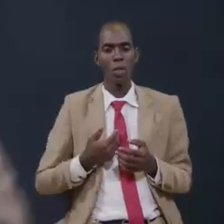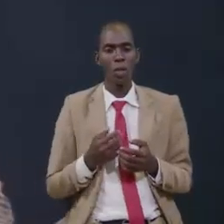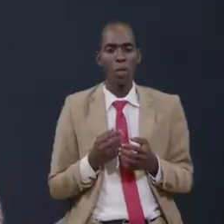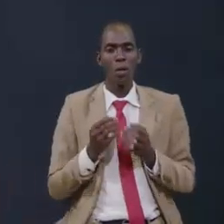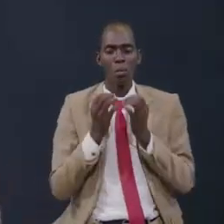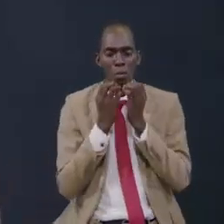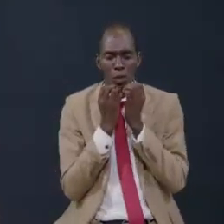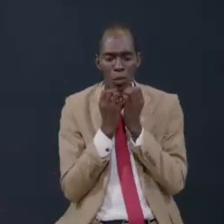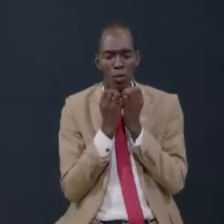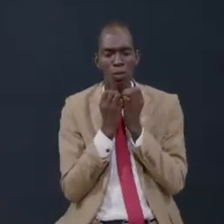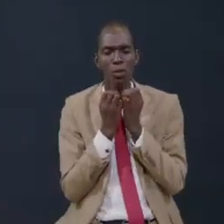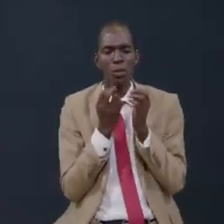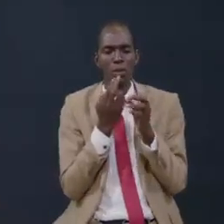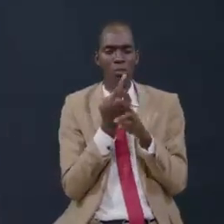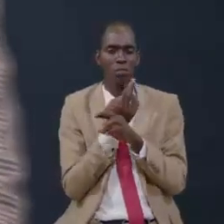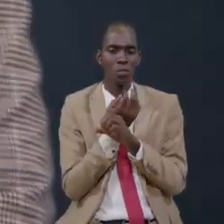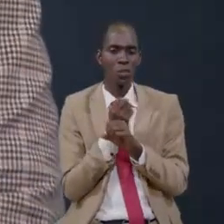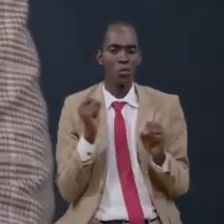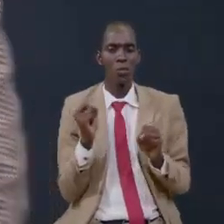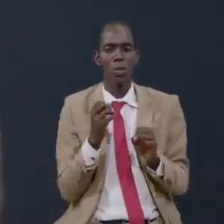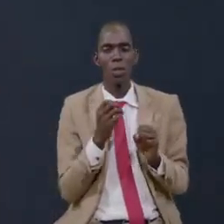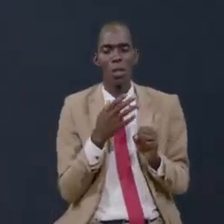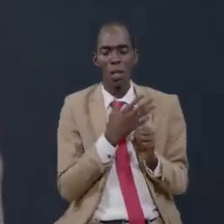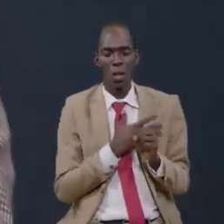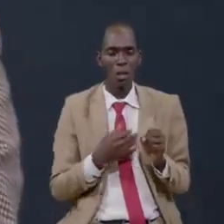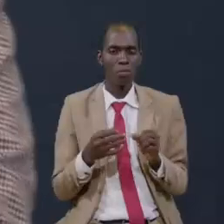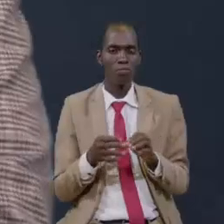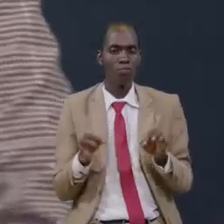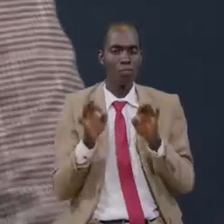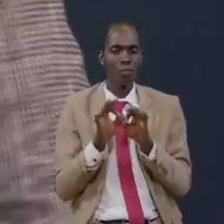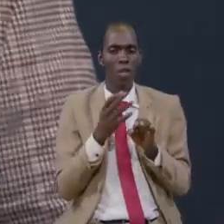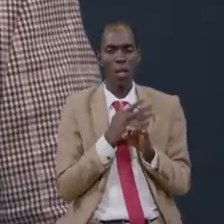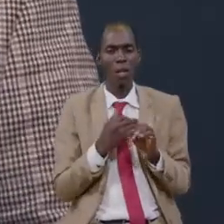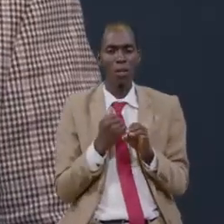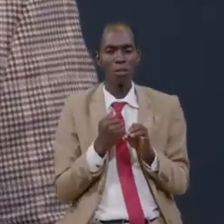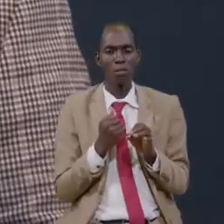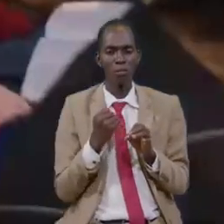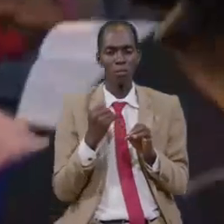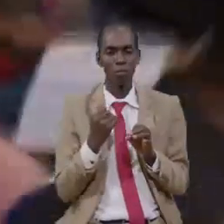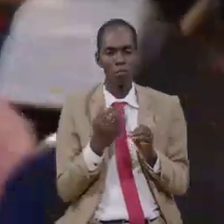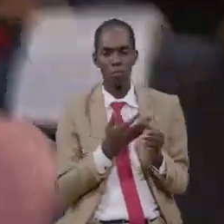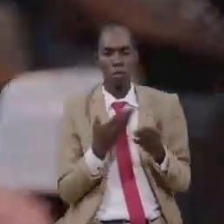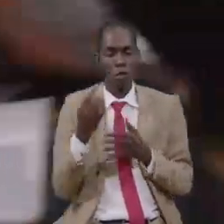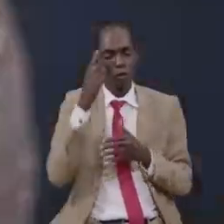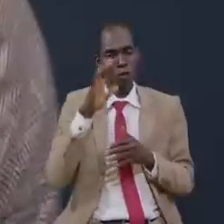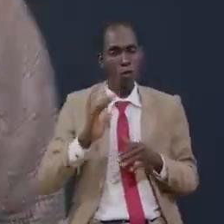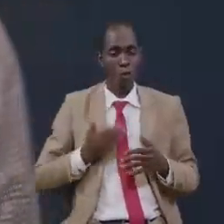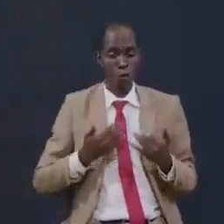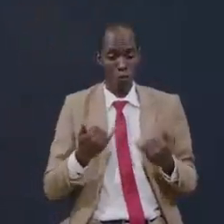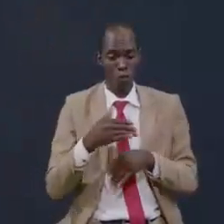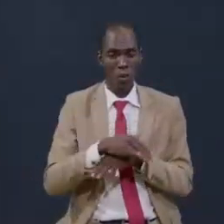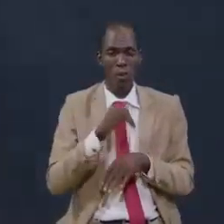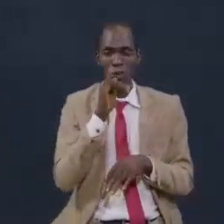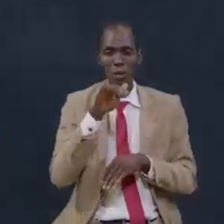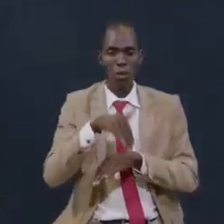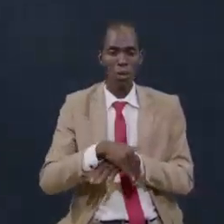ransom for your soul. Tonight is your night of redemption. Tonight,